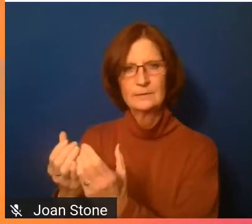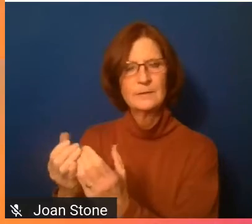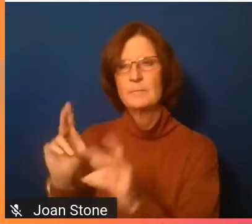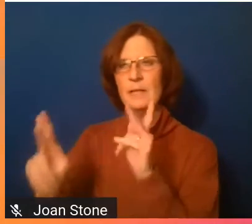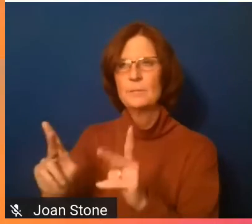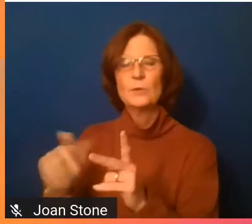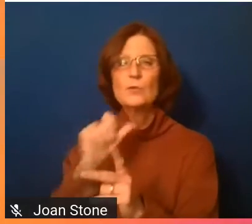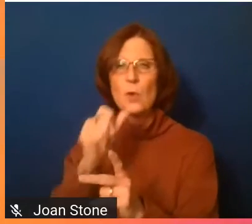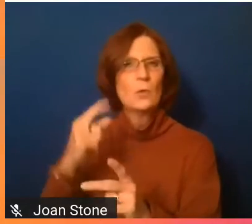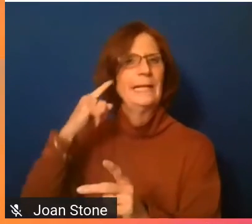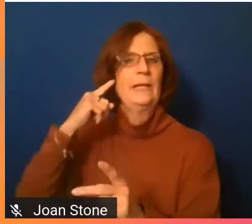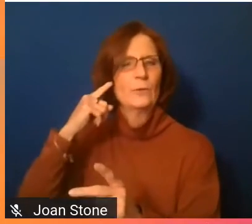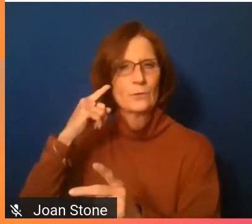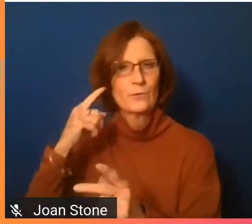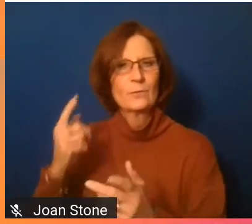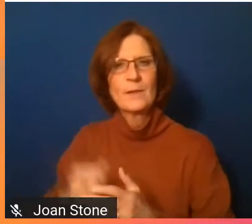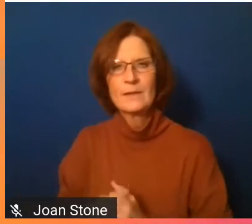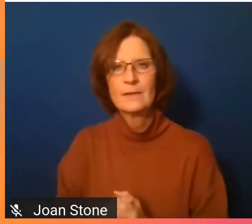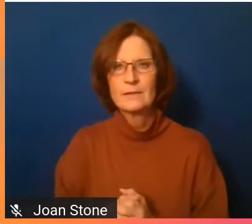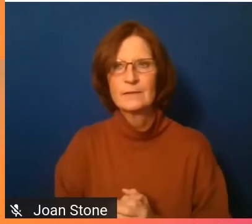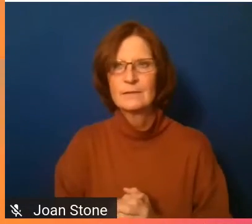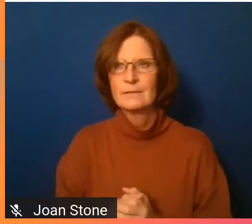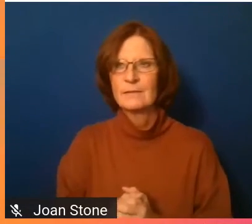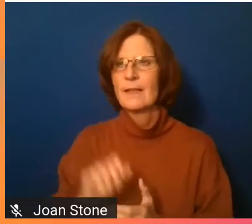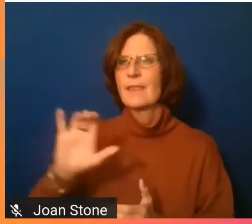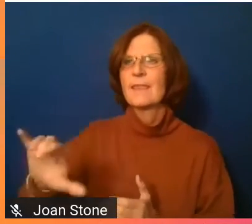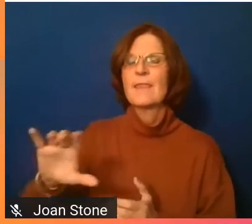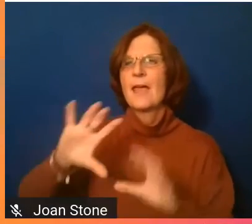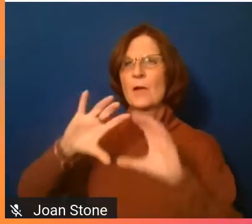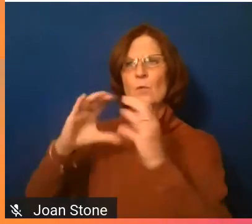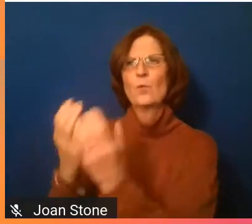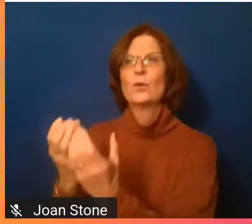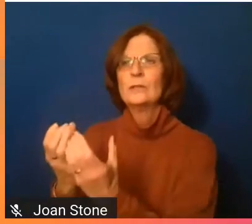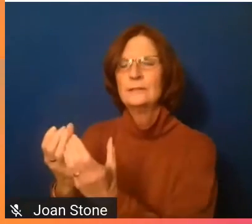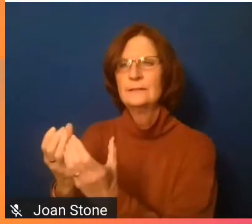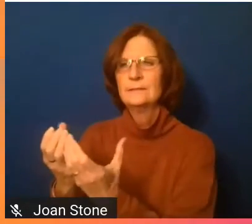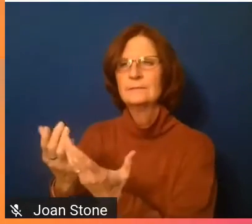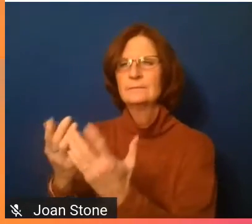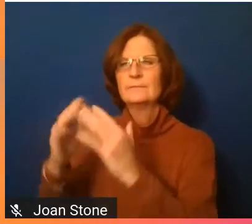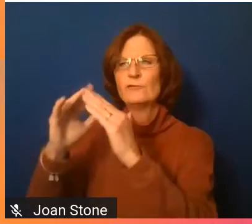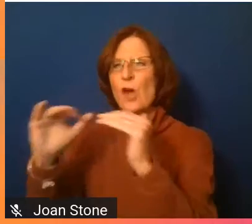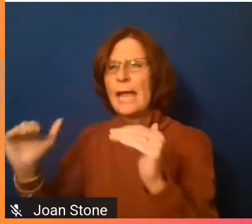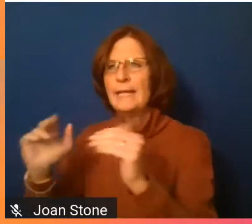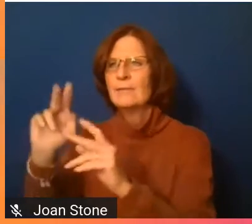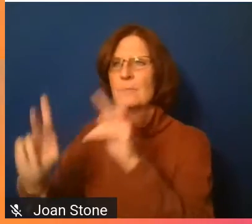people because it's a world very visual, very.